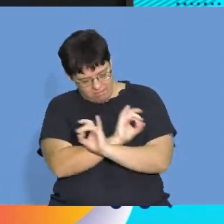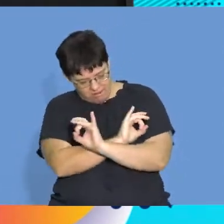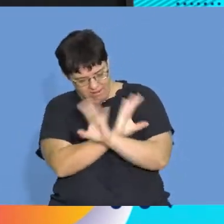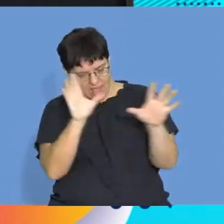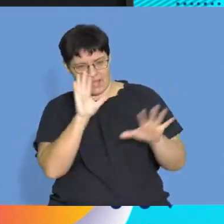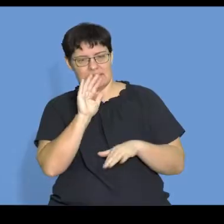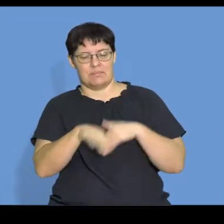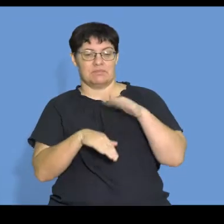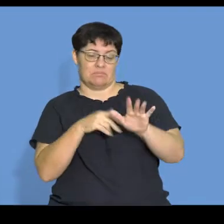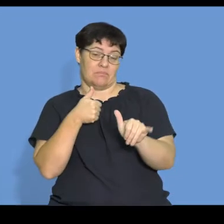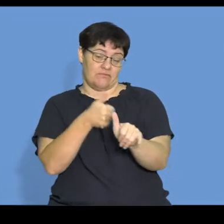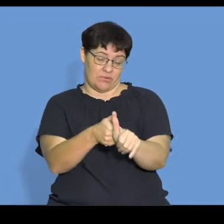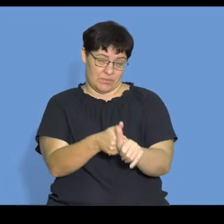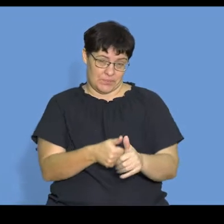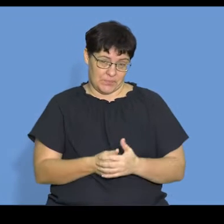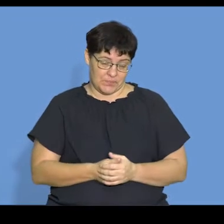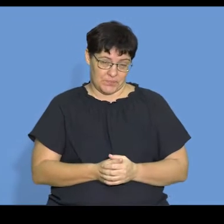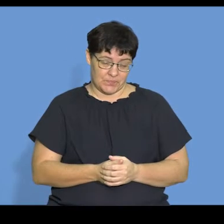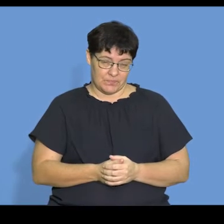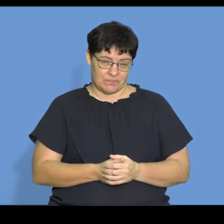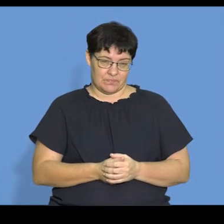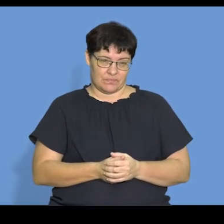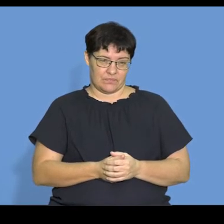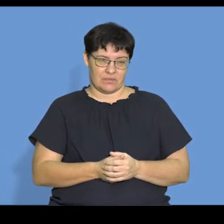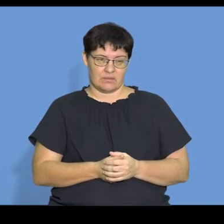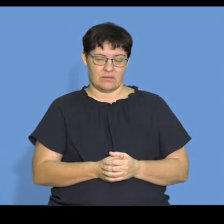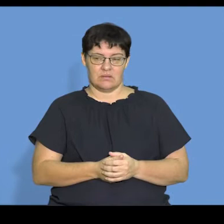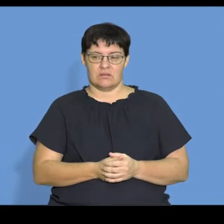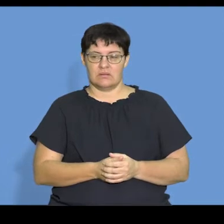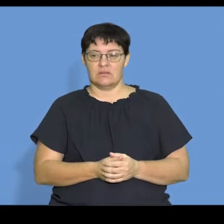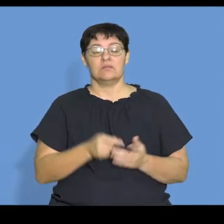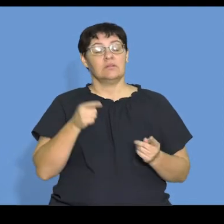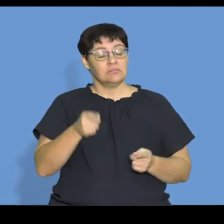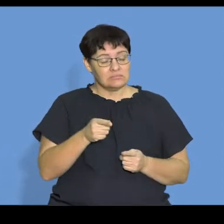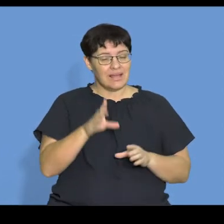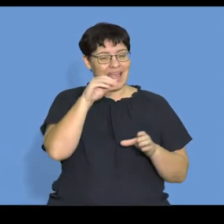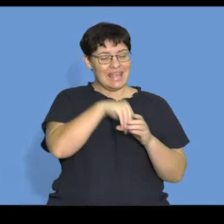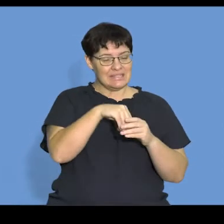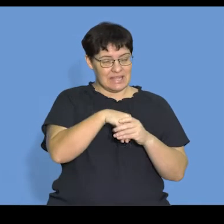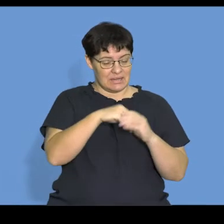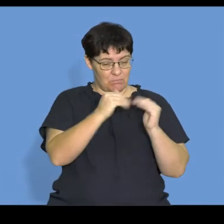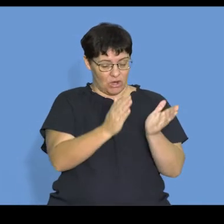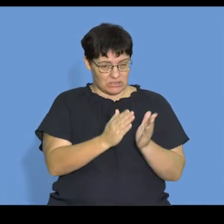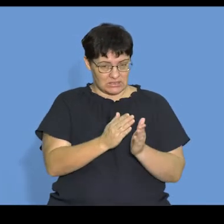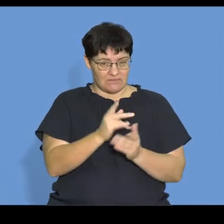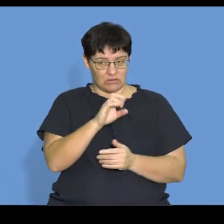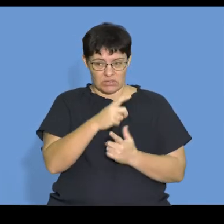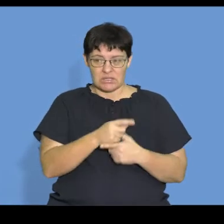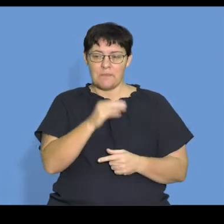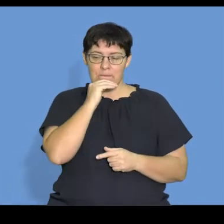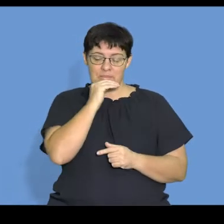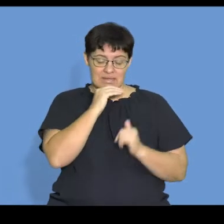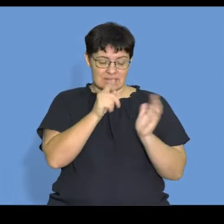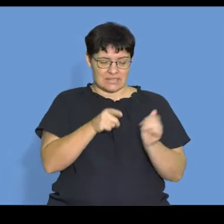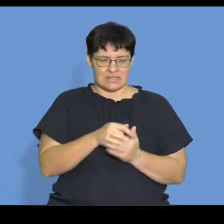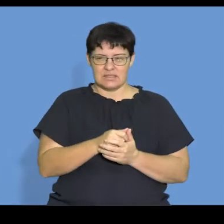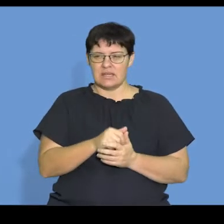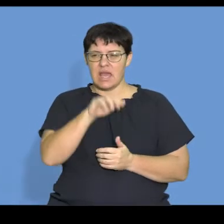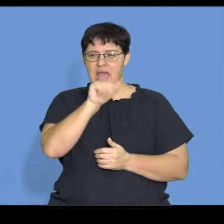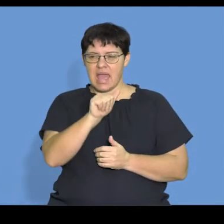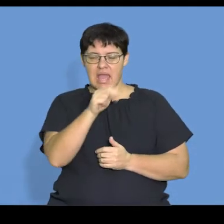please. Now, to factorize the thing that is inside the bracket there, it will therefore be a